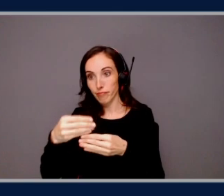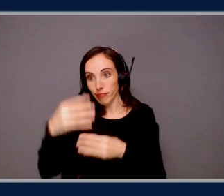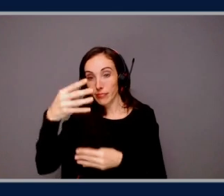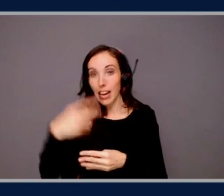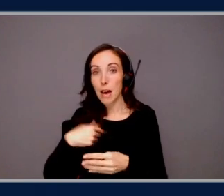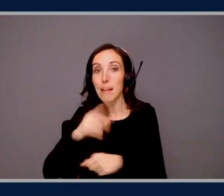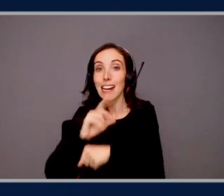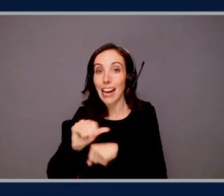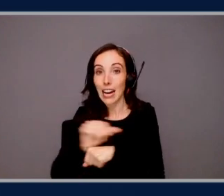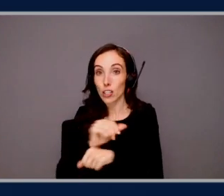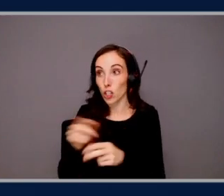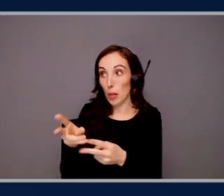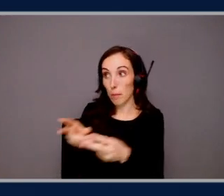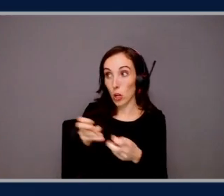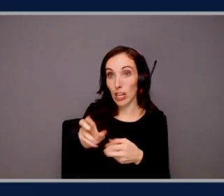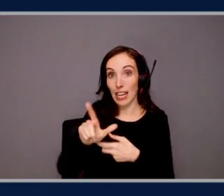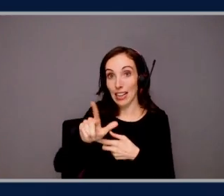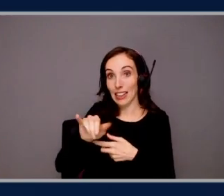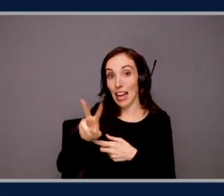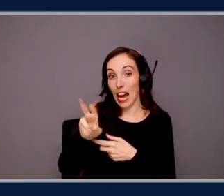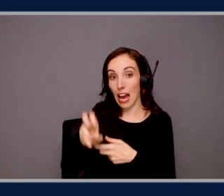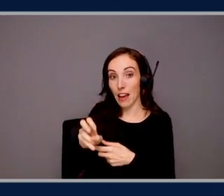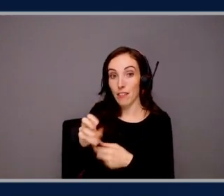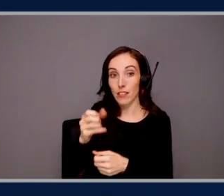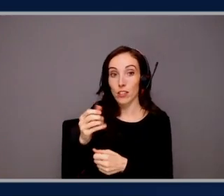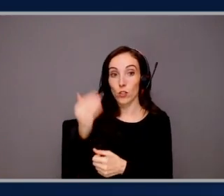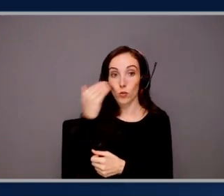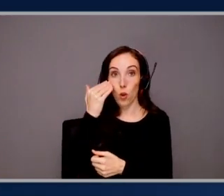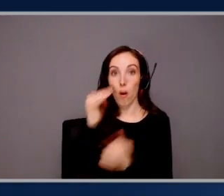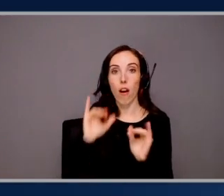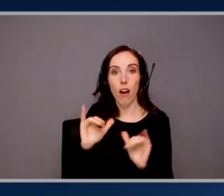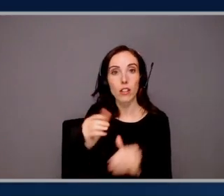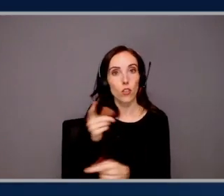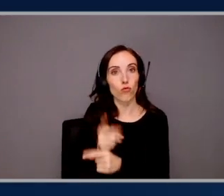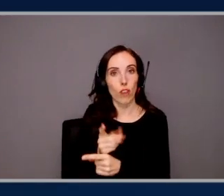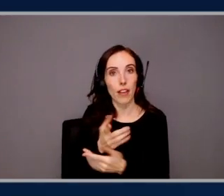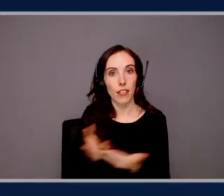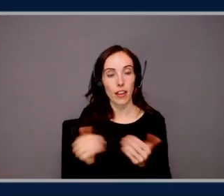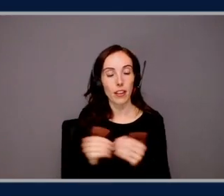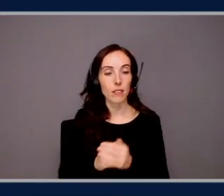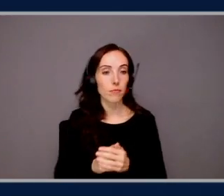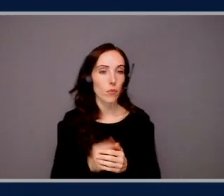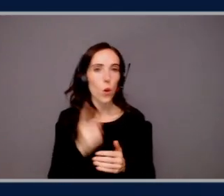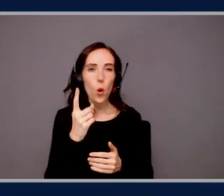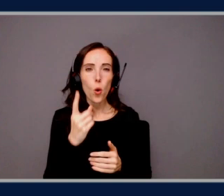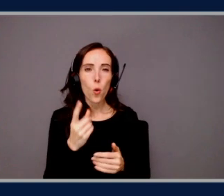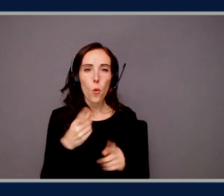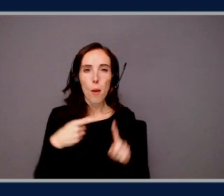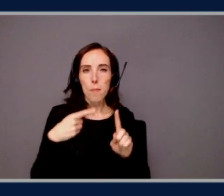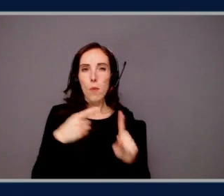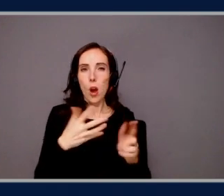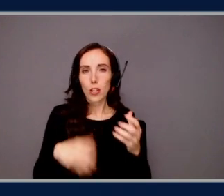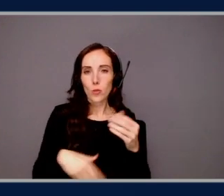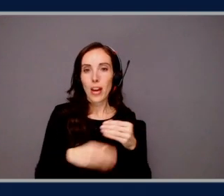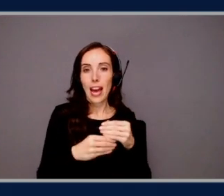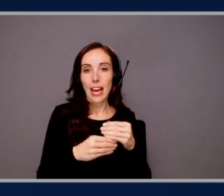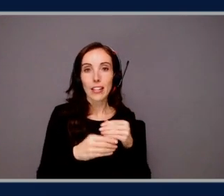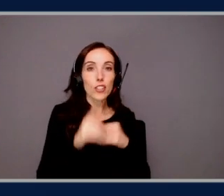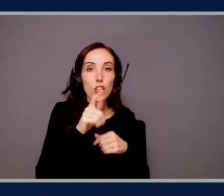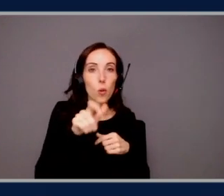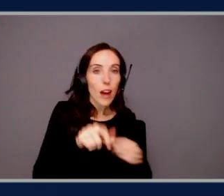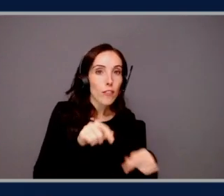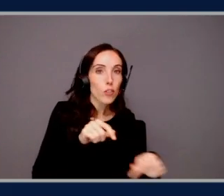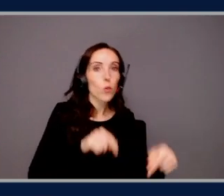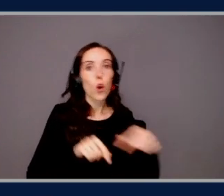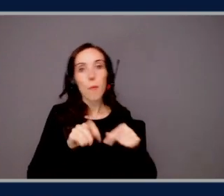pulling this live so that I know I'm choosing the right thing. So one point that I'd like to add is see how you don't have to go back to Salesforce to know